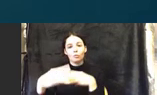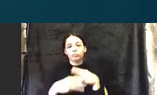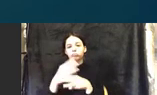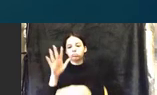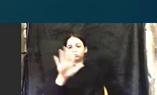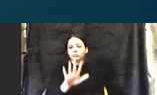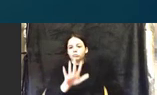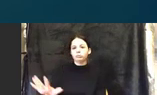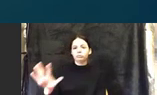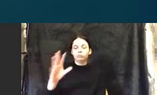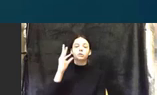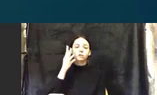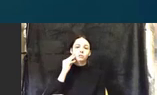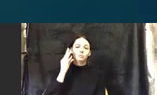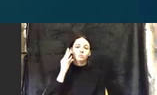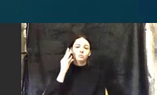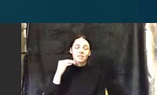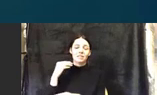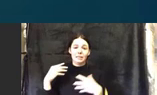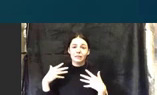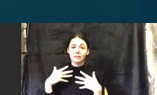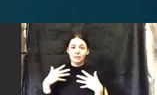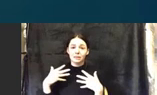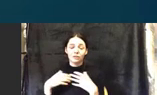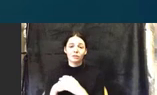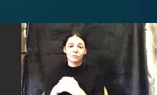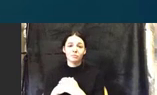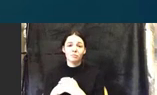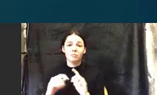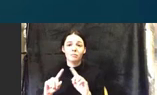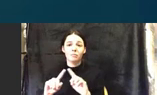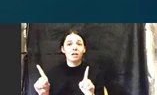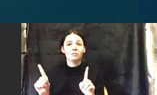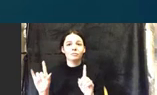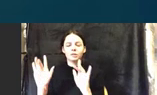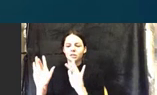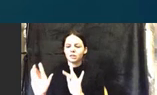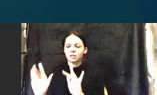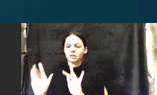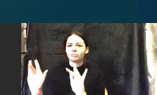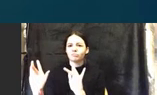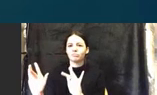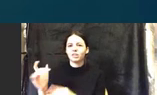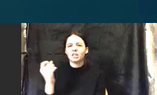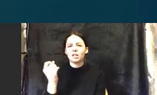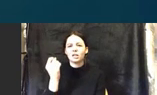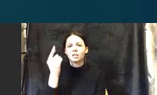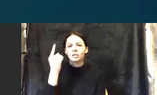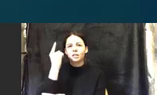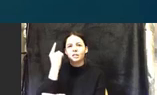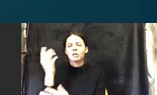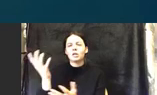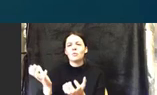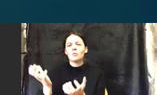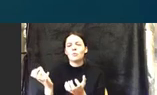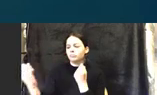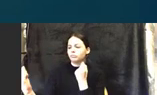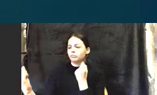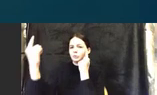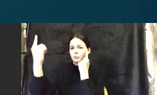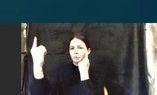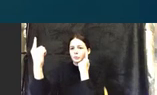And that's terrifying. But when someone empathizes and when someone understands and tries to understand what's going on,